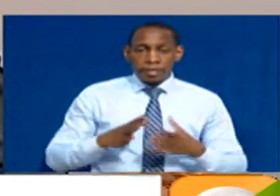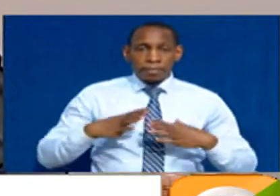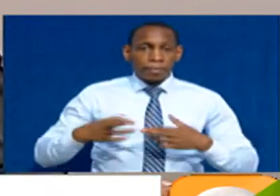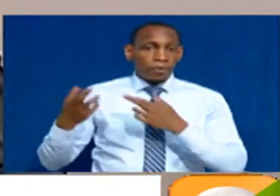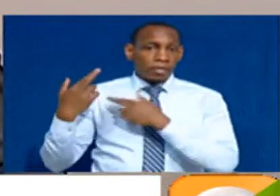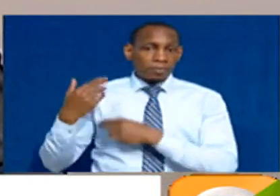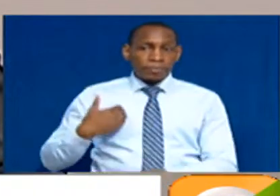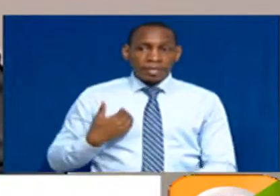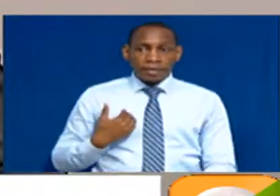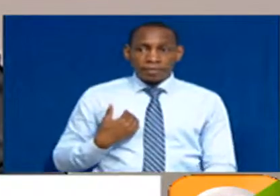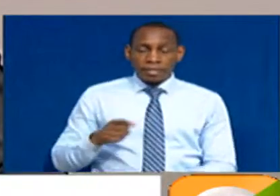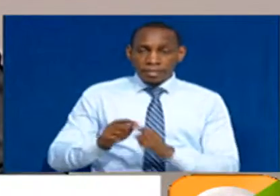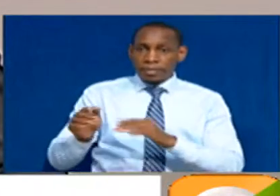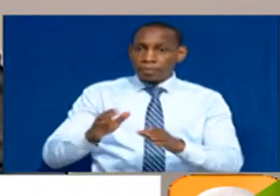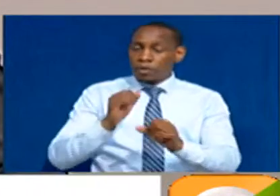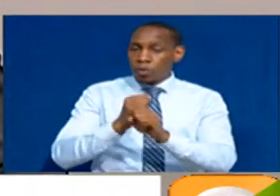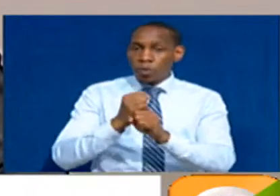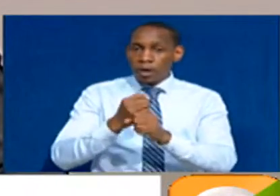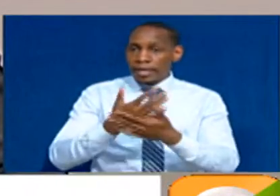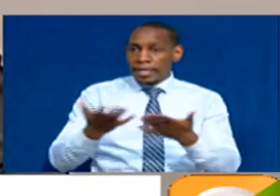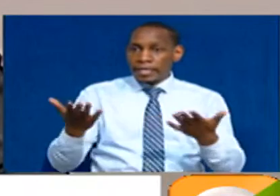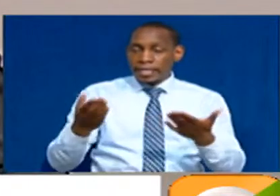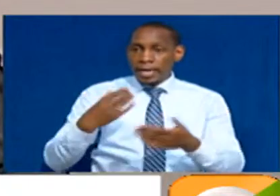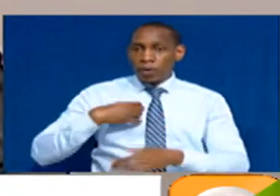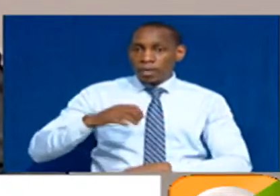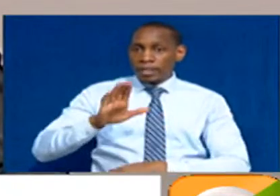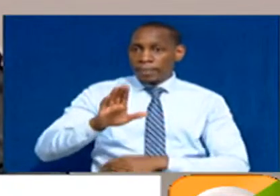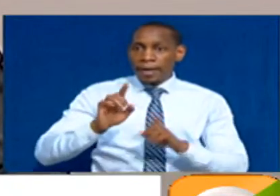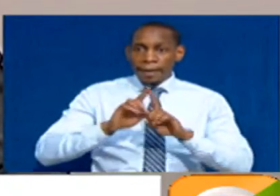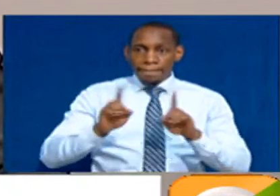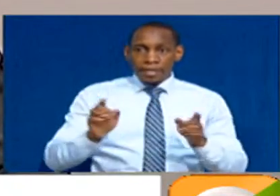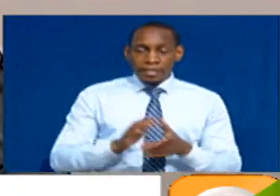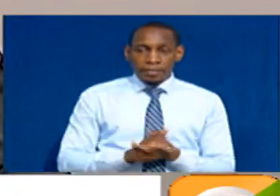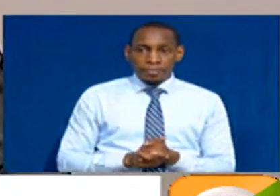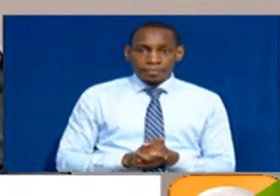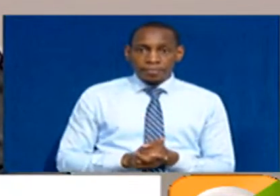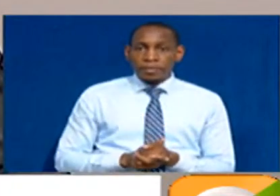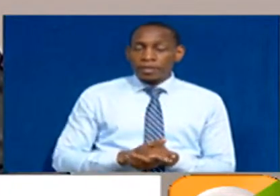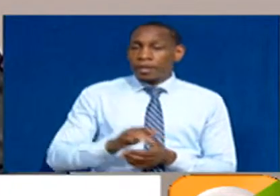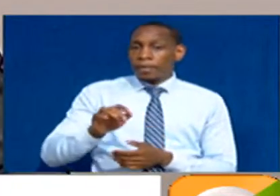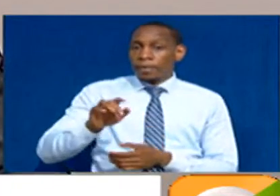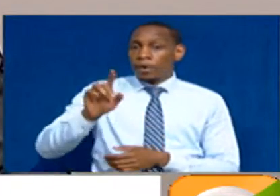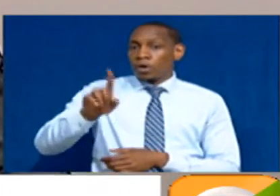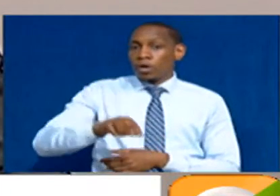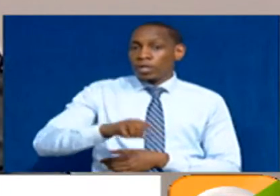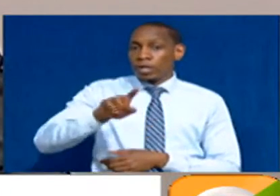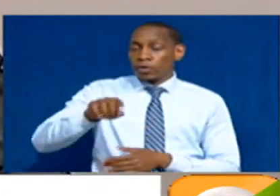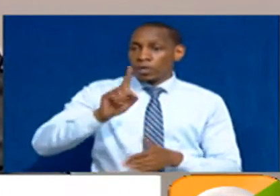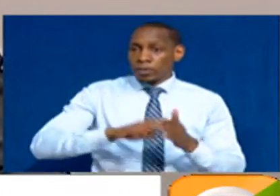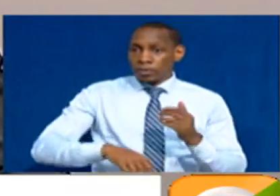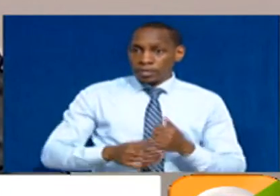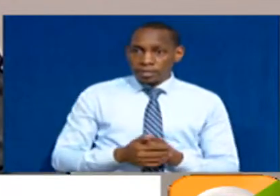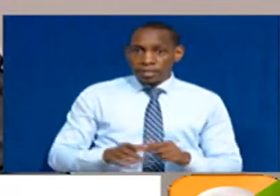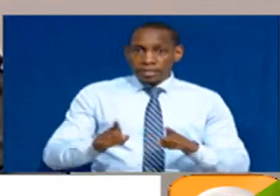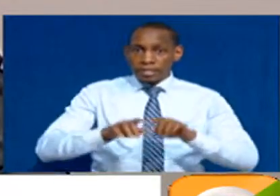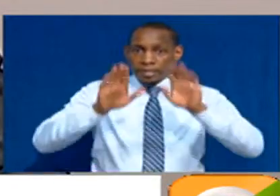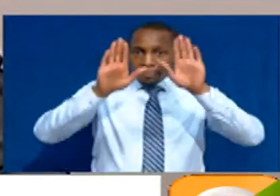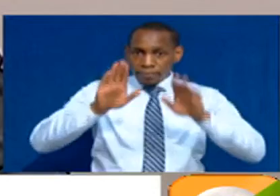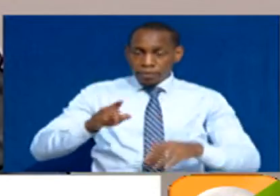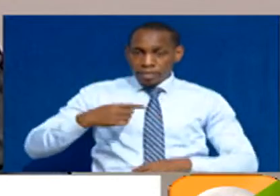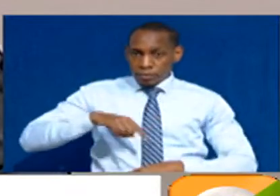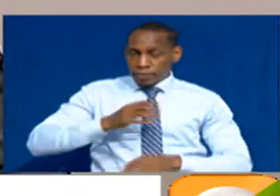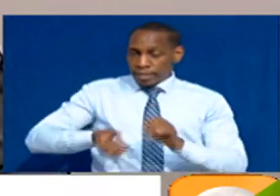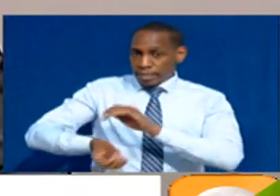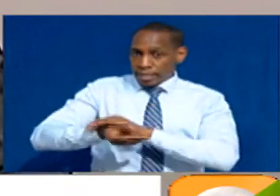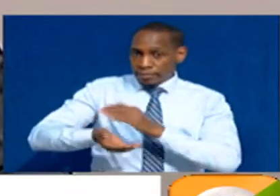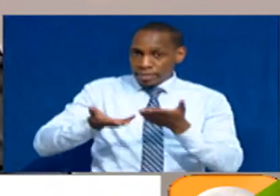and the leeway to do whatever they want with their wealth. But I think there is something wrong, and it is important for us to clarify